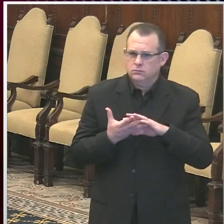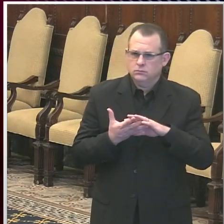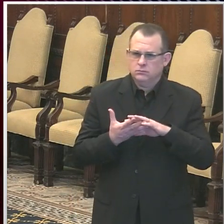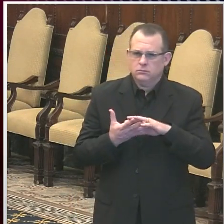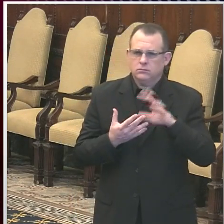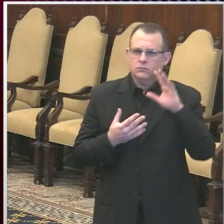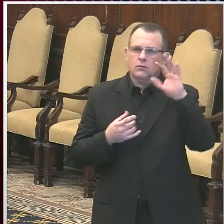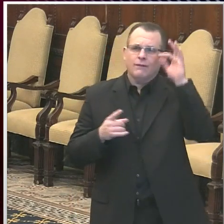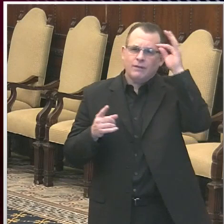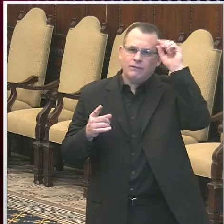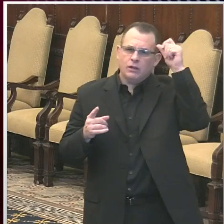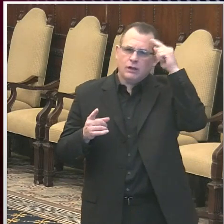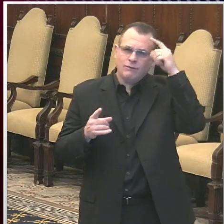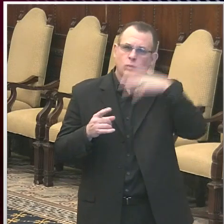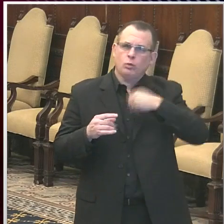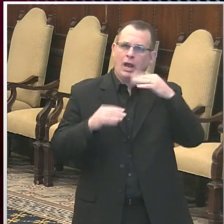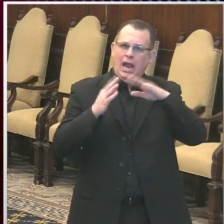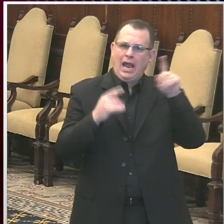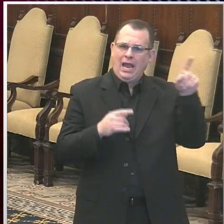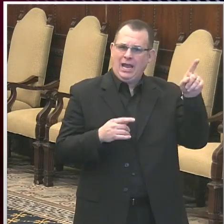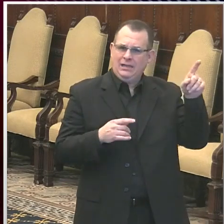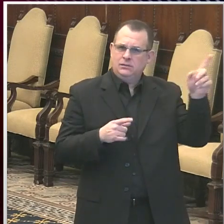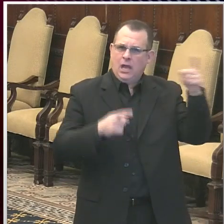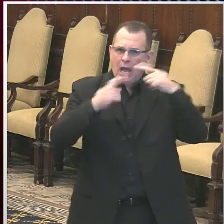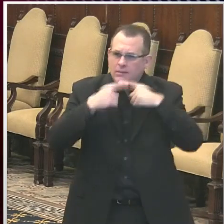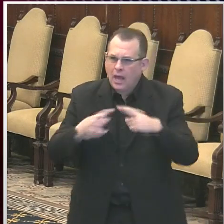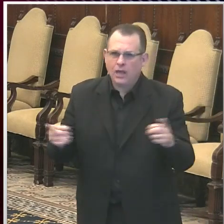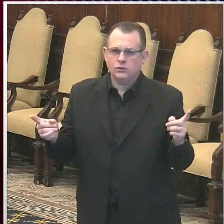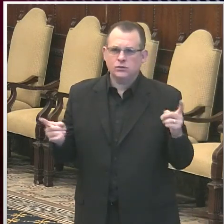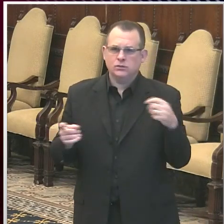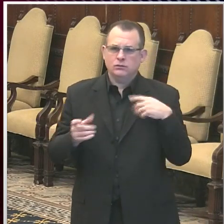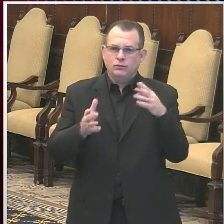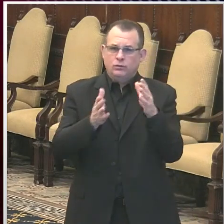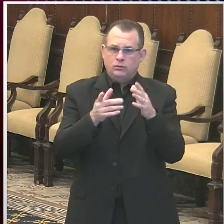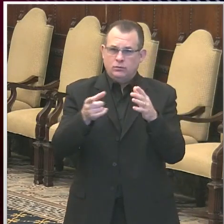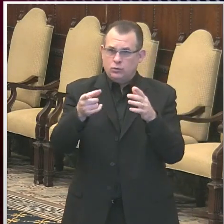government. Has there been any response in terms of the request for funding?